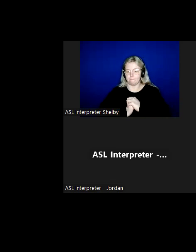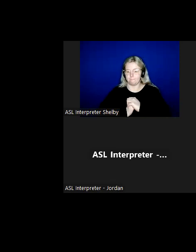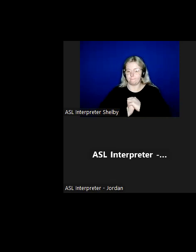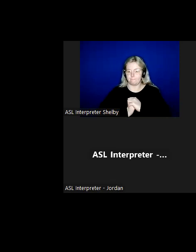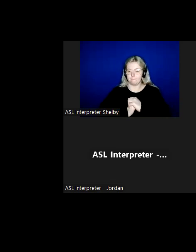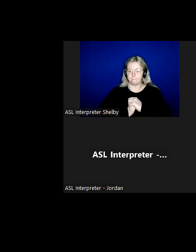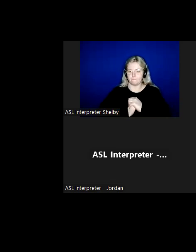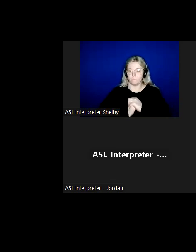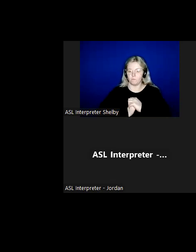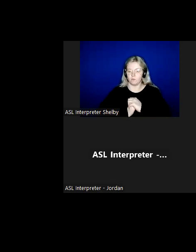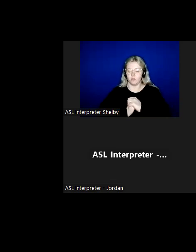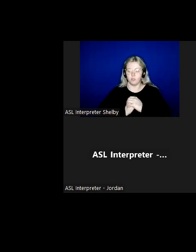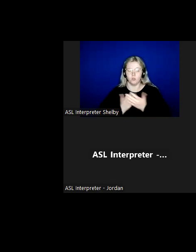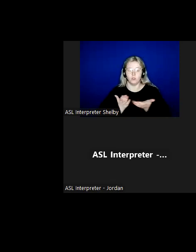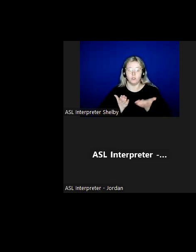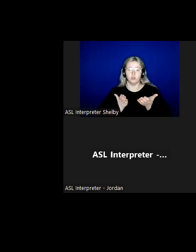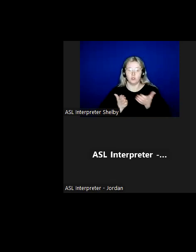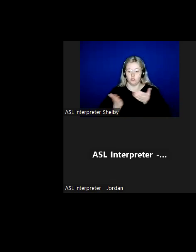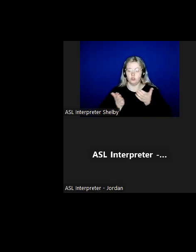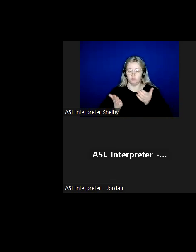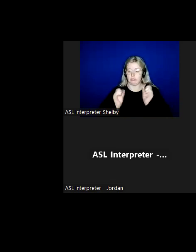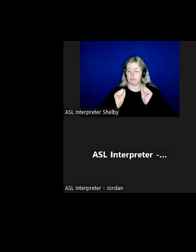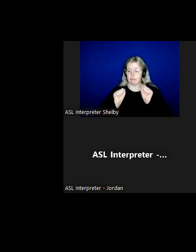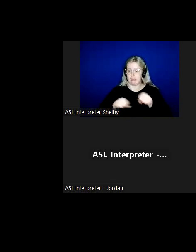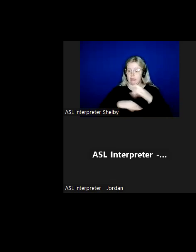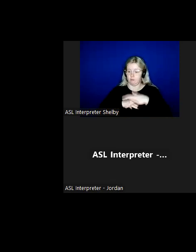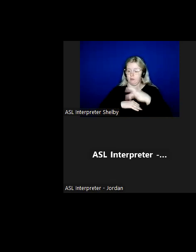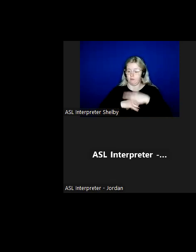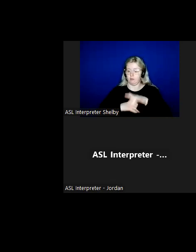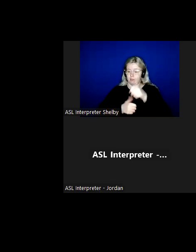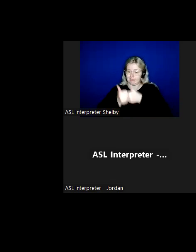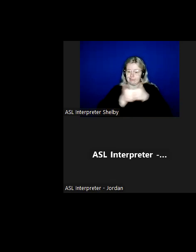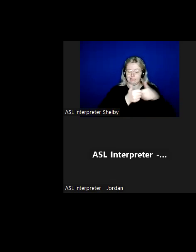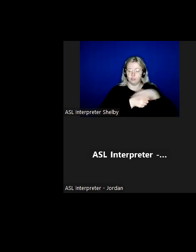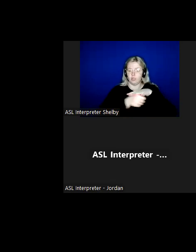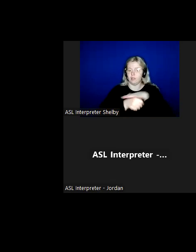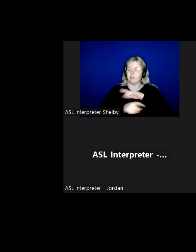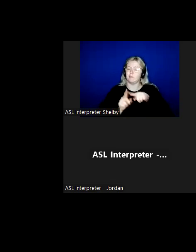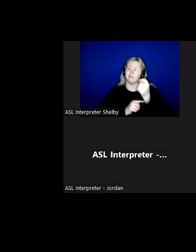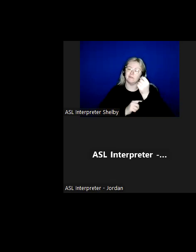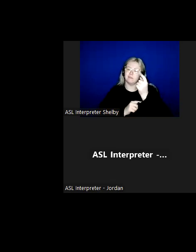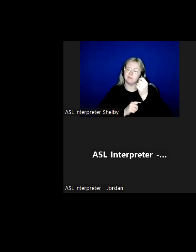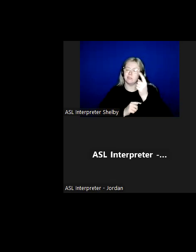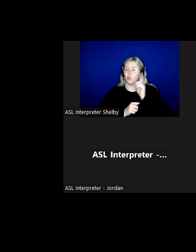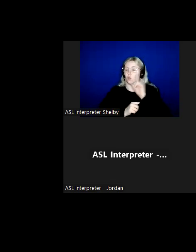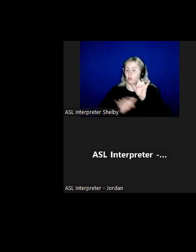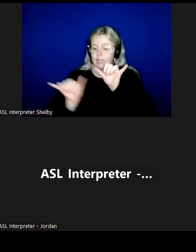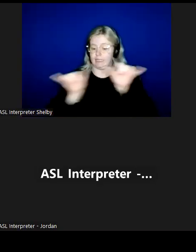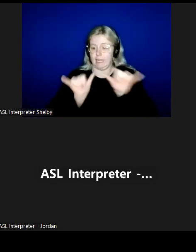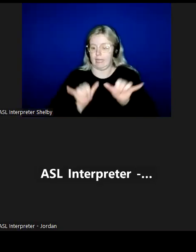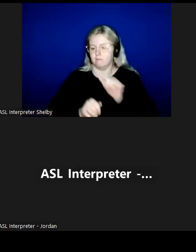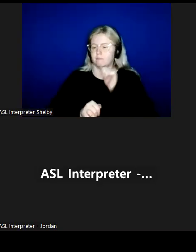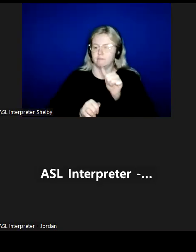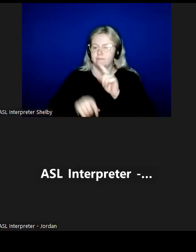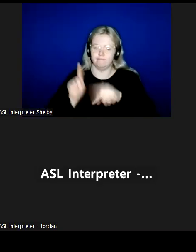be available in each of your zones, but they do look slightly different. And so because we're